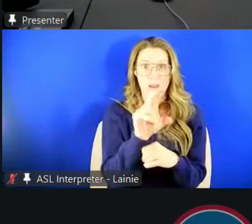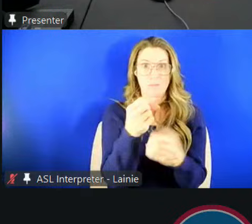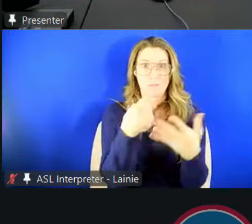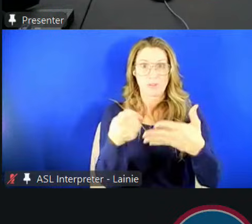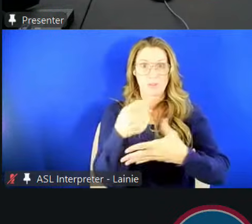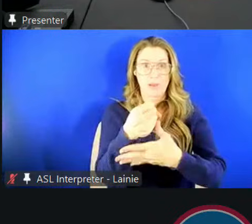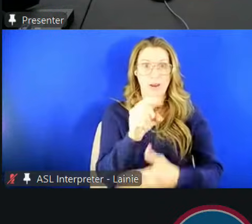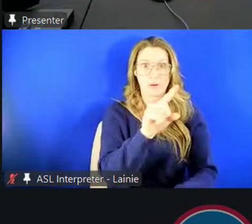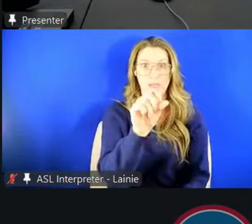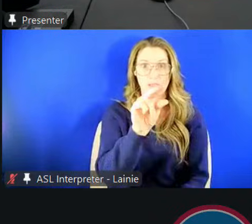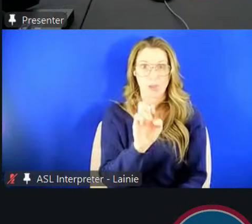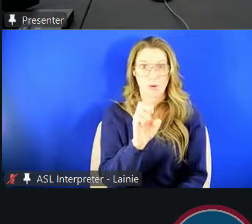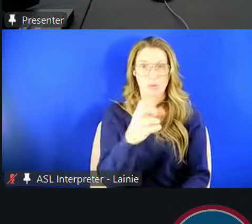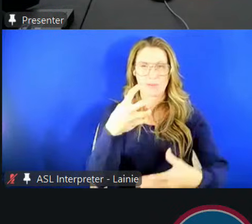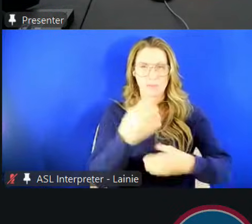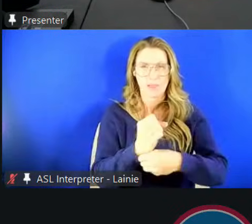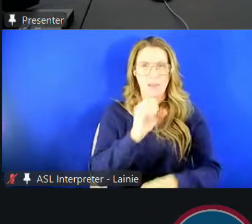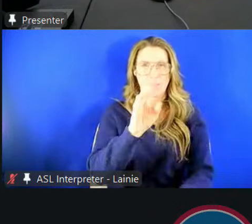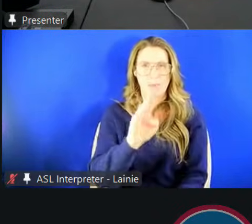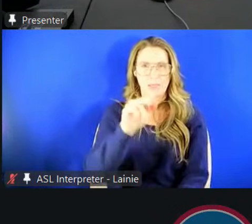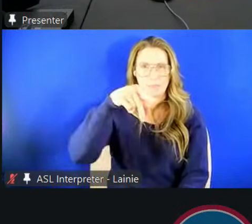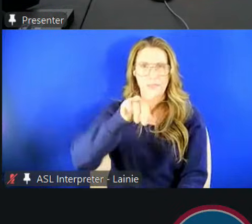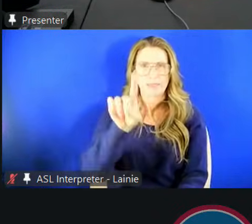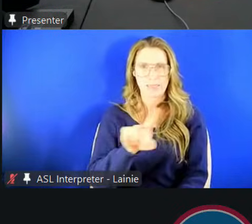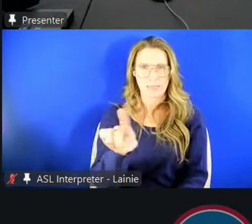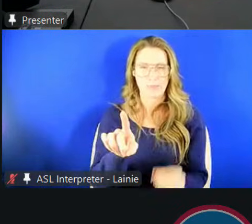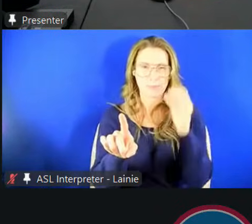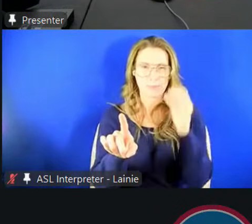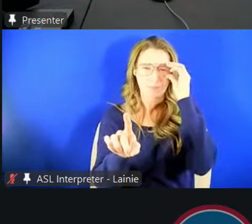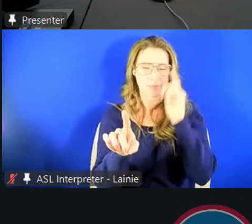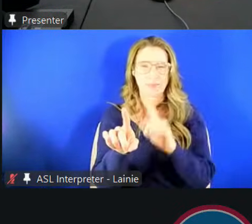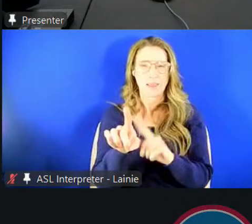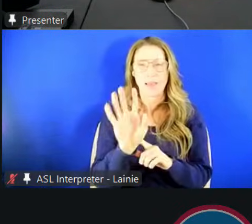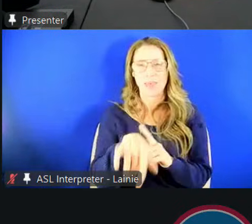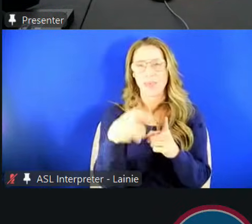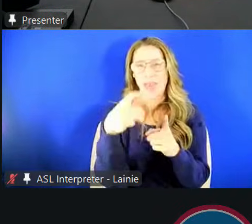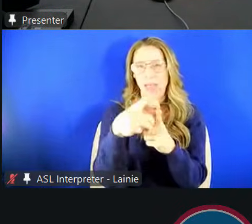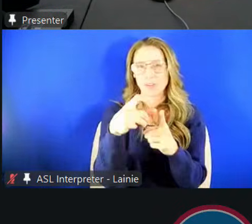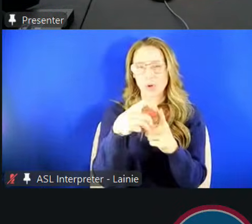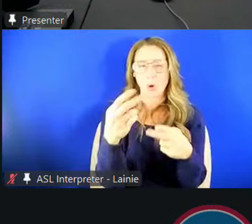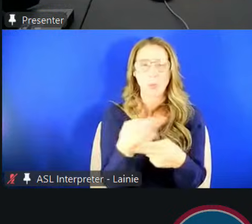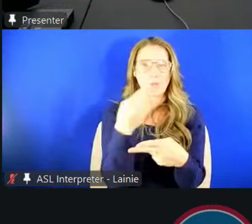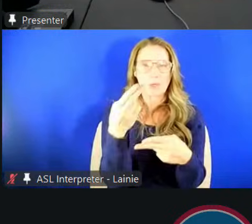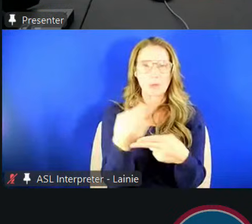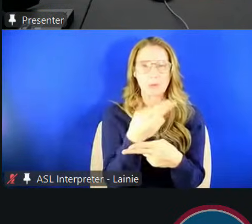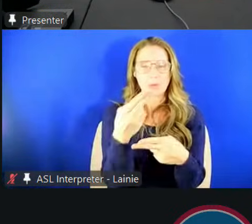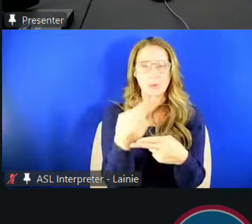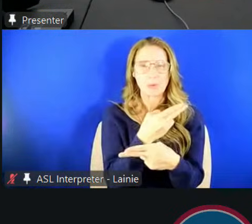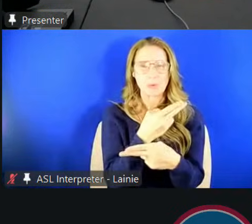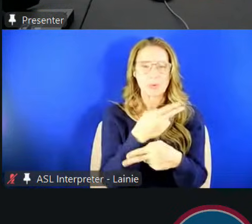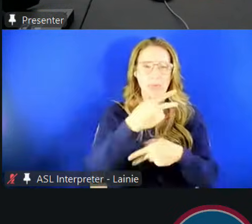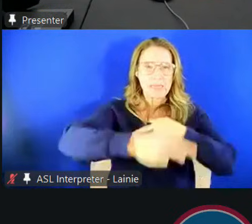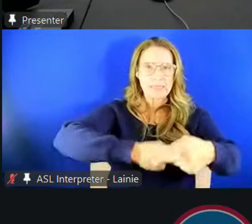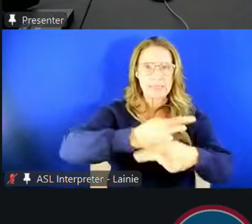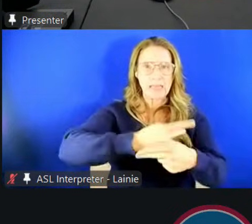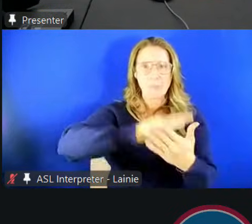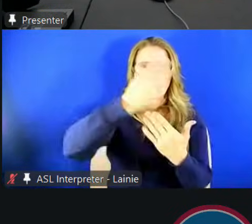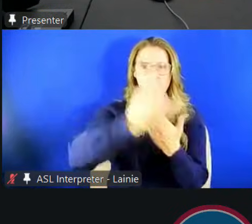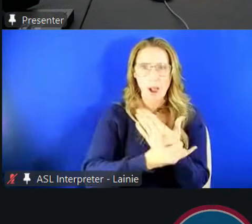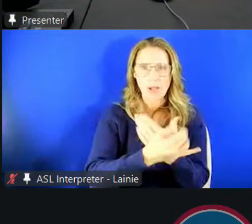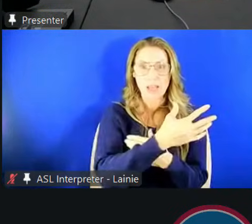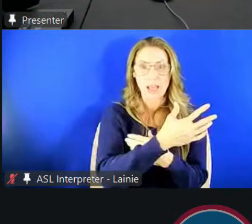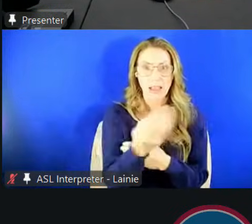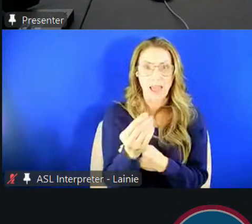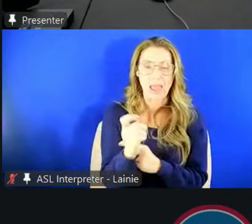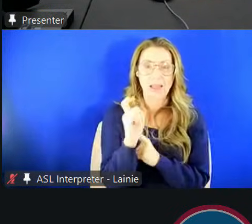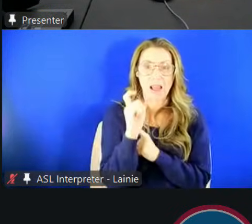zones. So I'll note bus priority zones is a term we use both as a type of project. And then there's also a